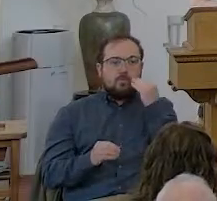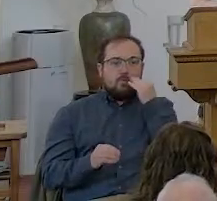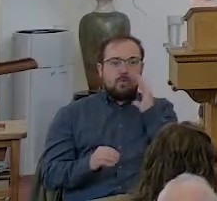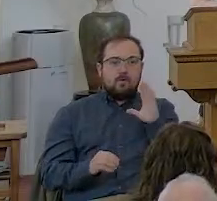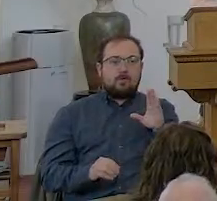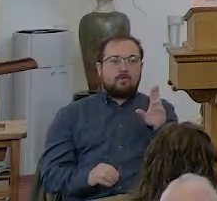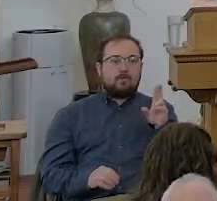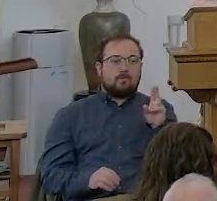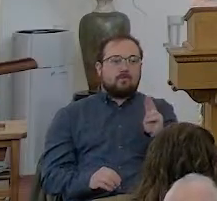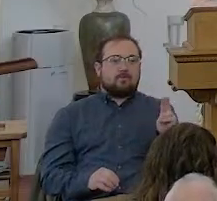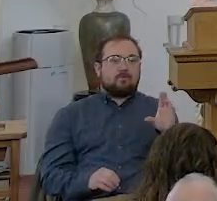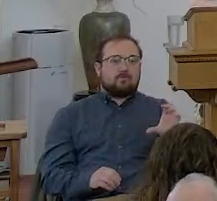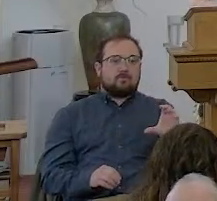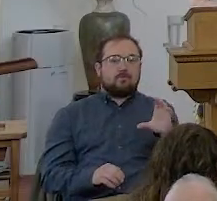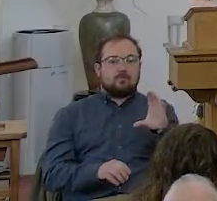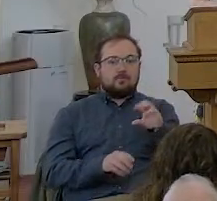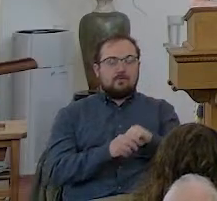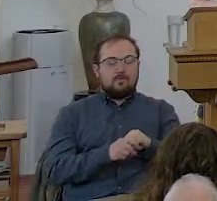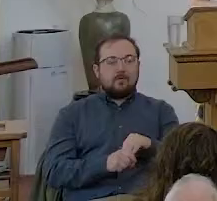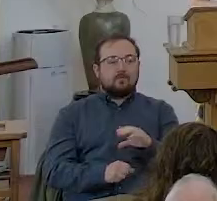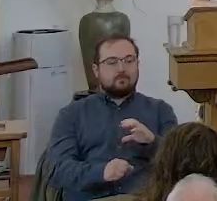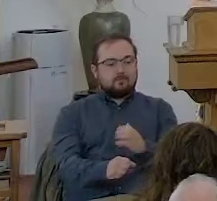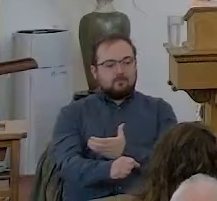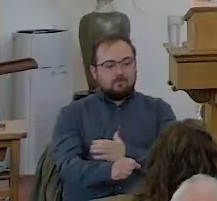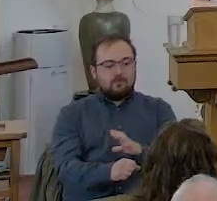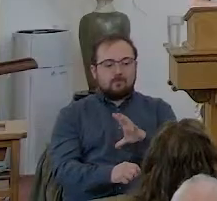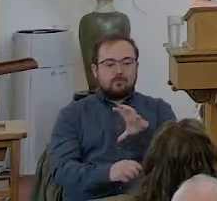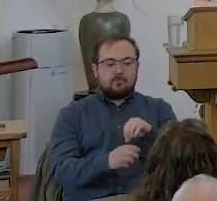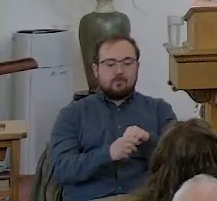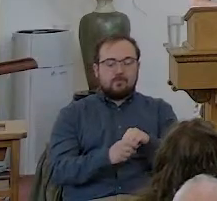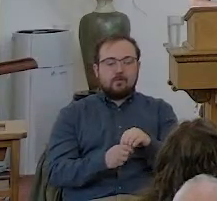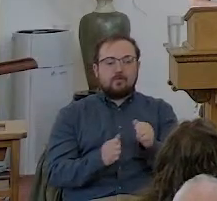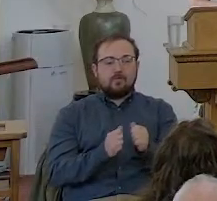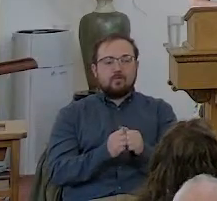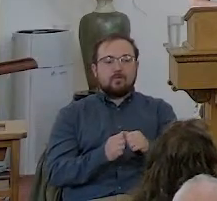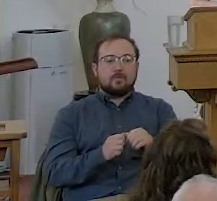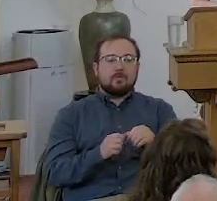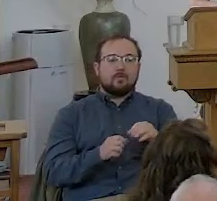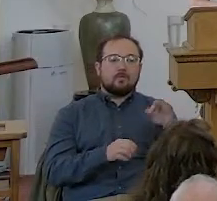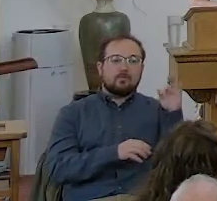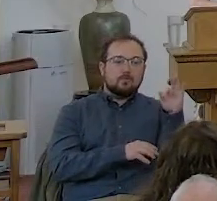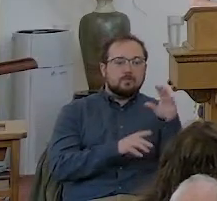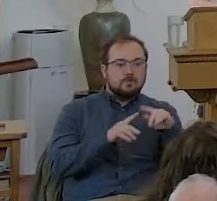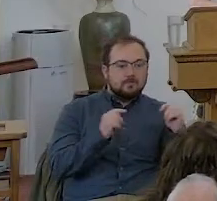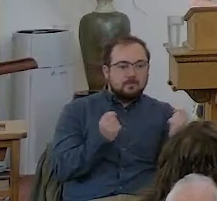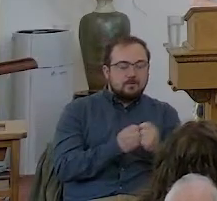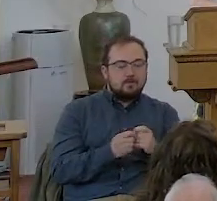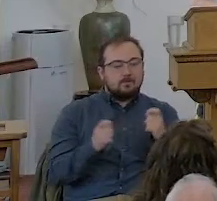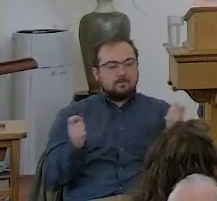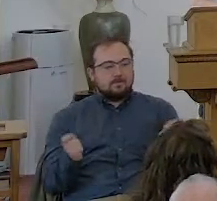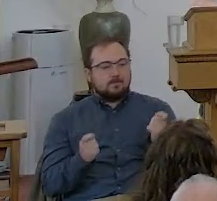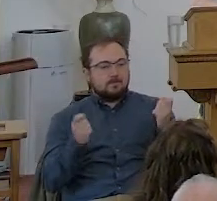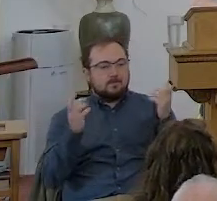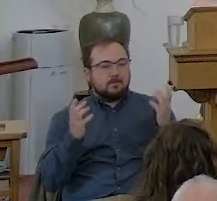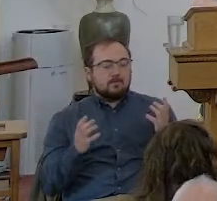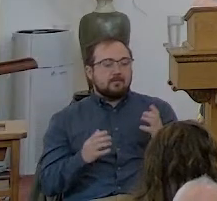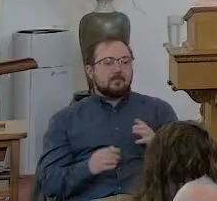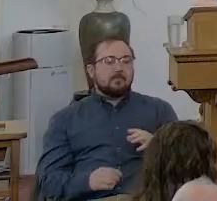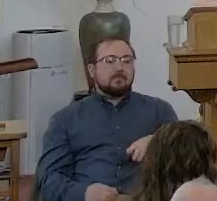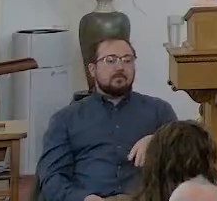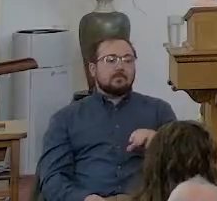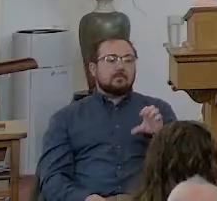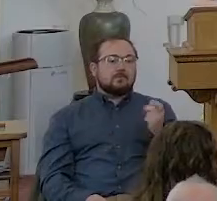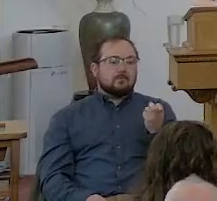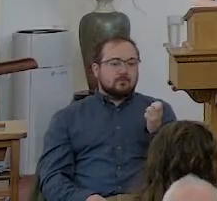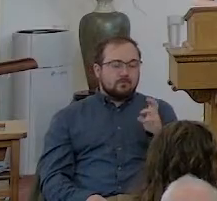involved in. Besides being in the choir, they were all heavily involved with the worship team, both as celebrants, Lenny as a